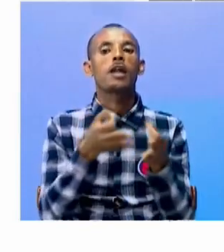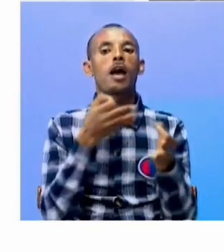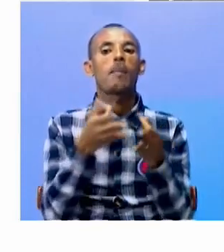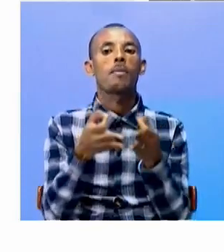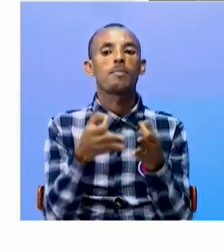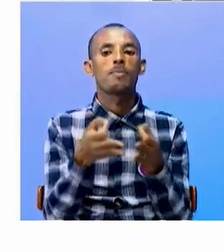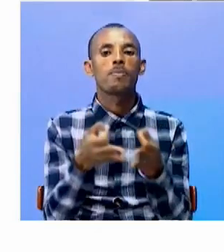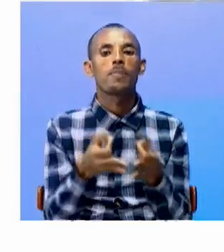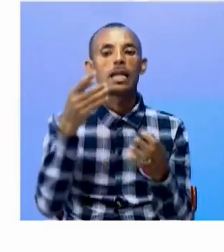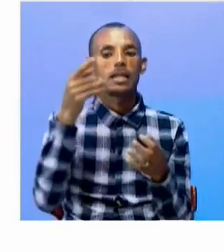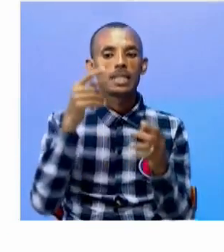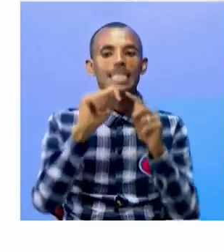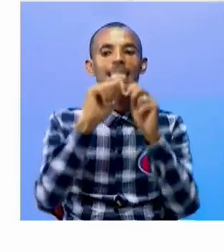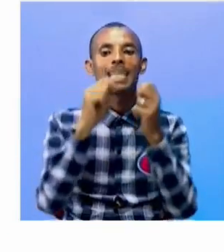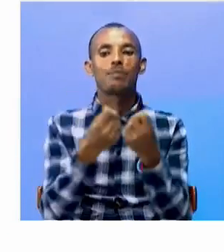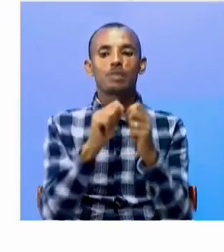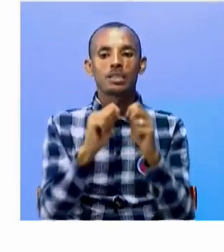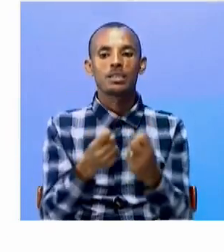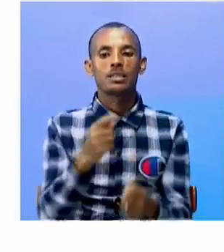terms